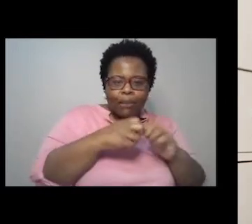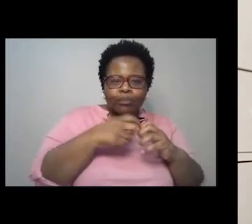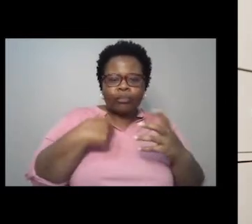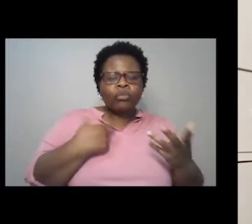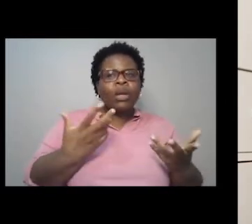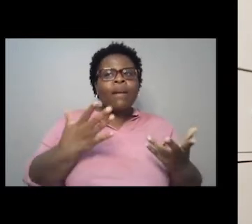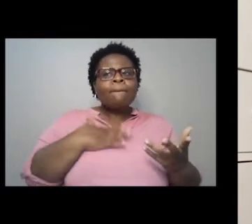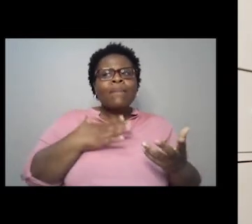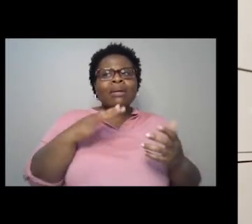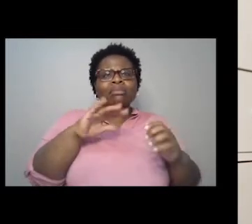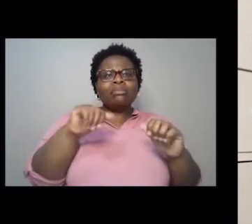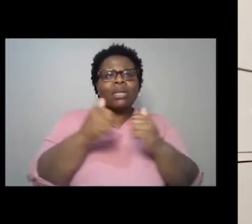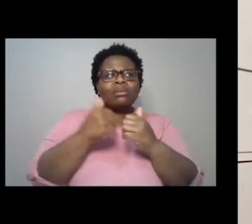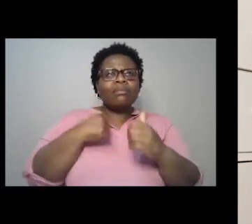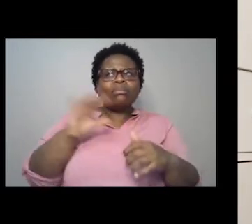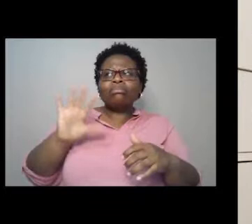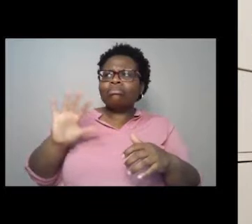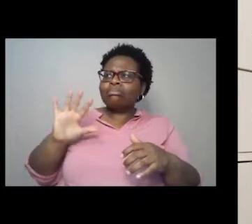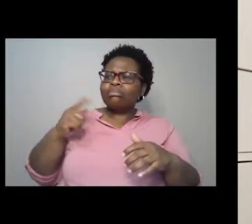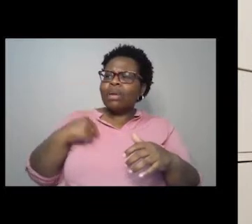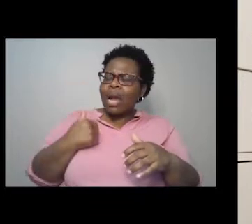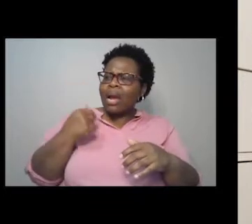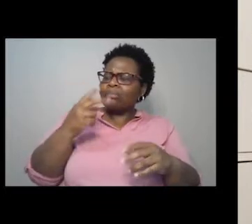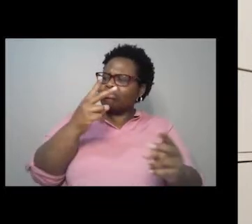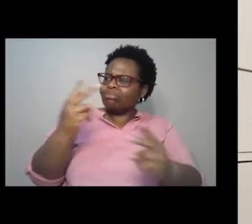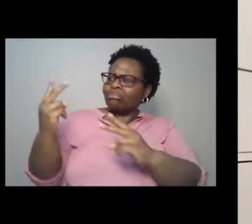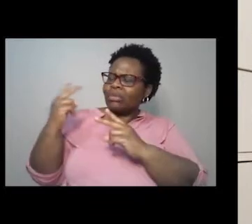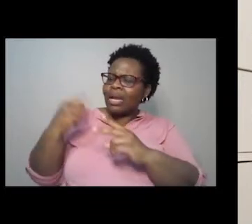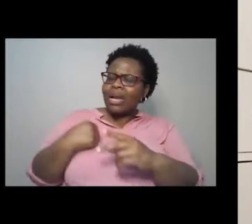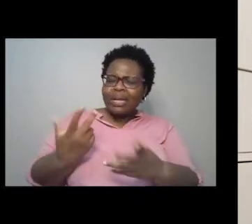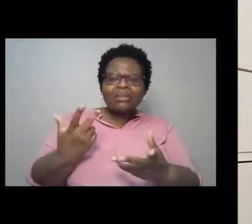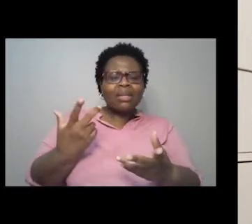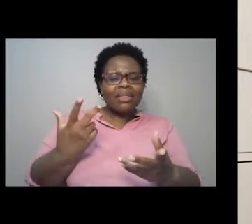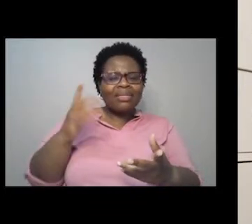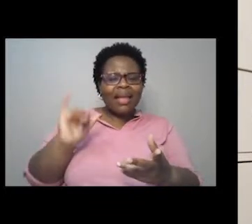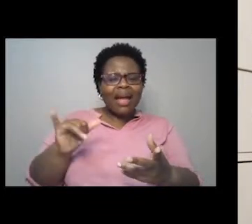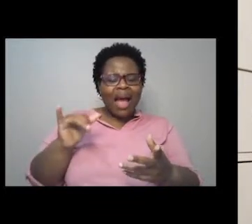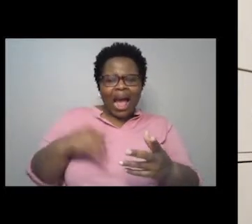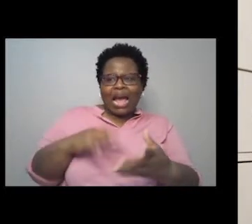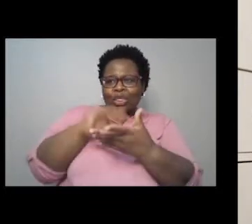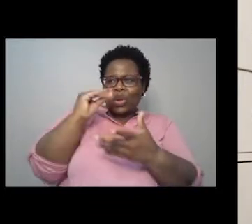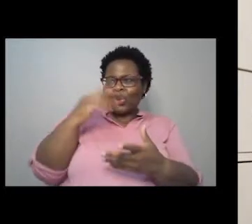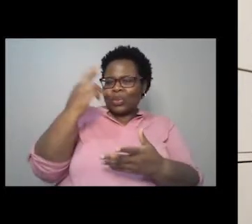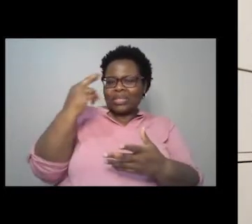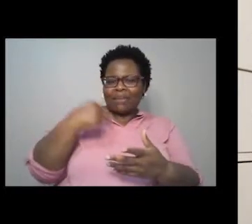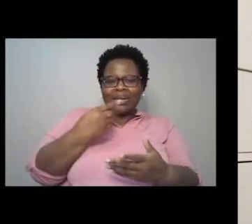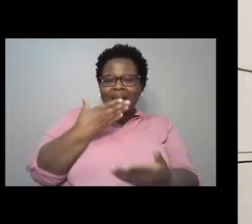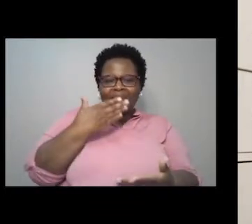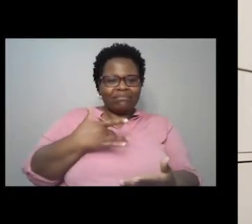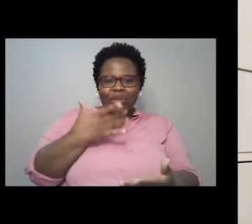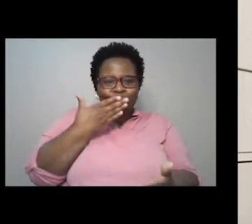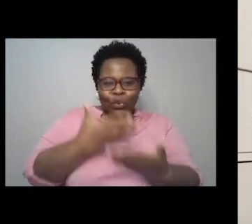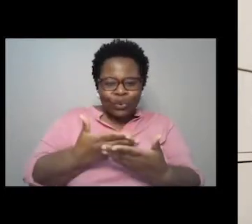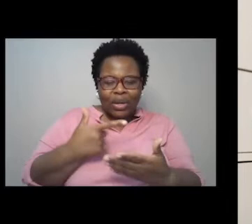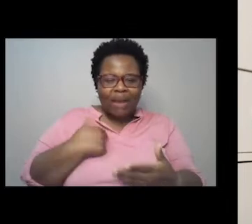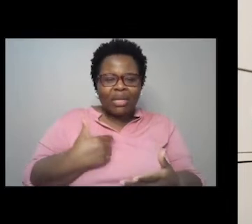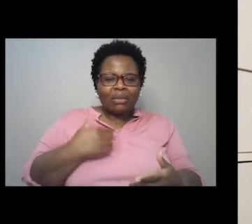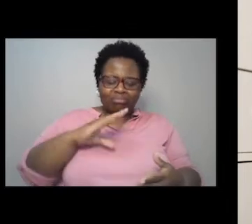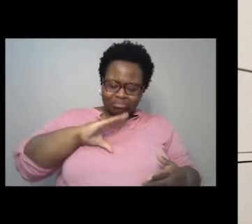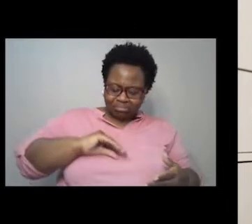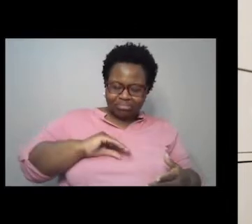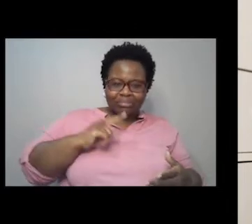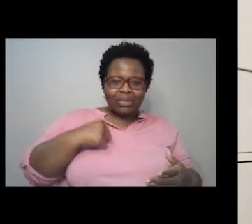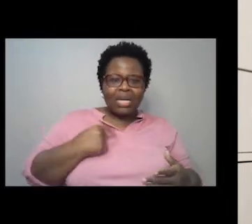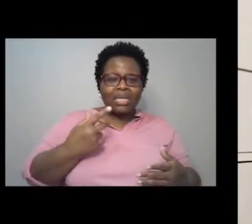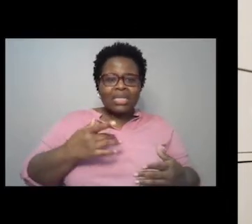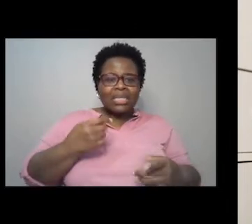past challenges, it makes perfect sense to me that I wasn't feeling good. I had low self-esteem and low self-worth, and